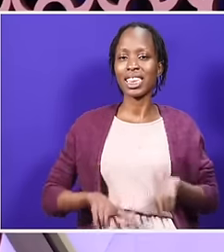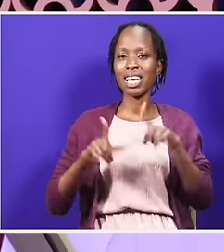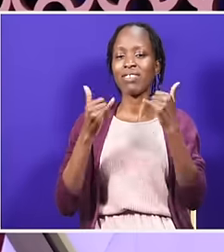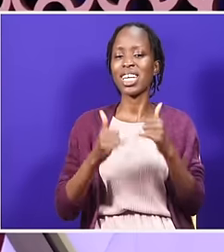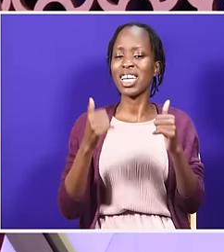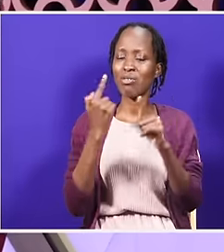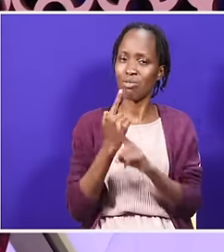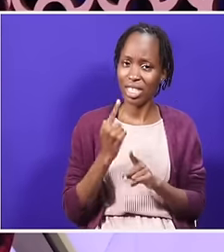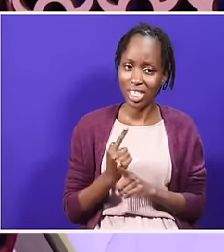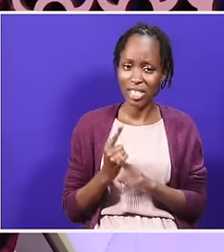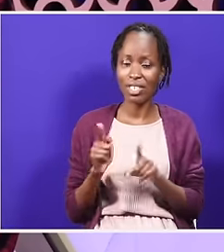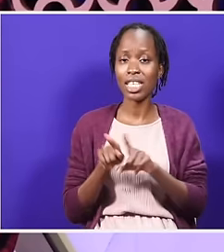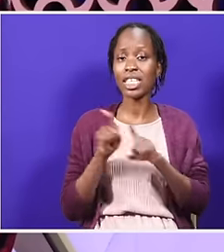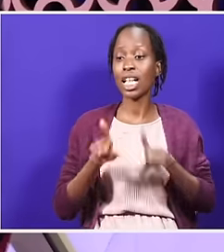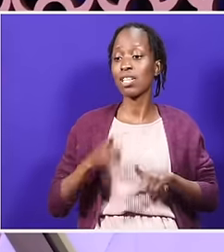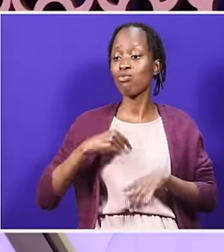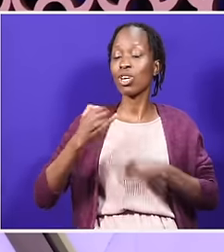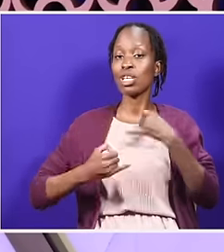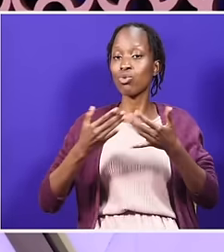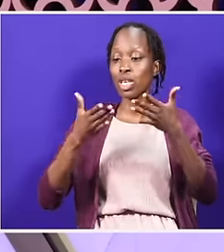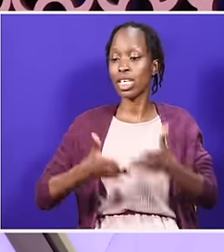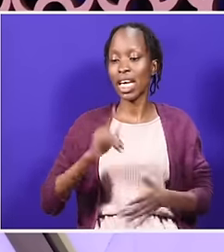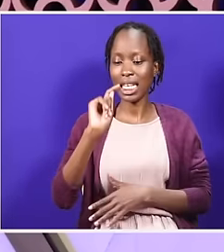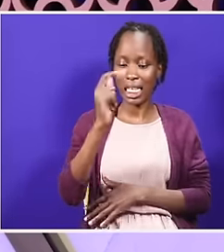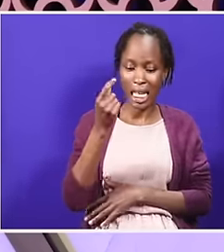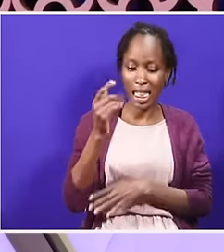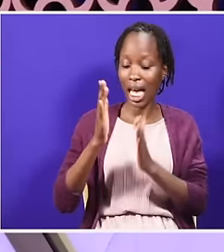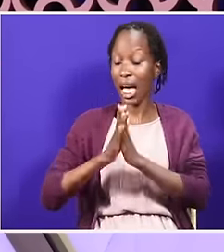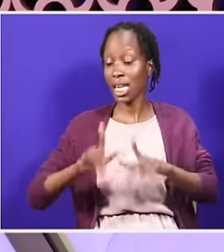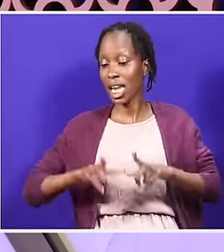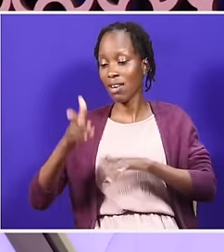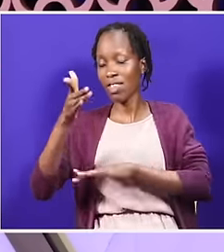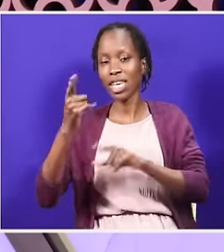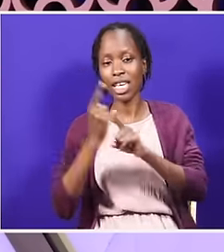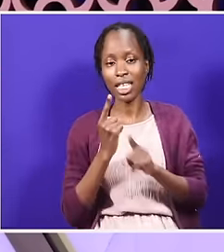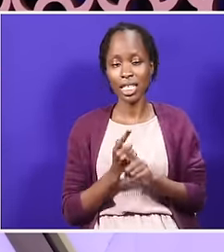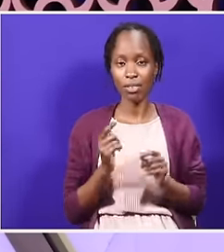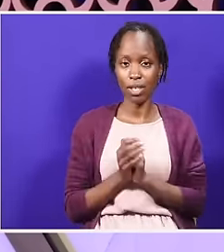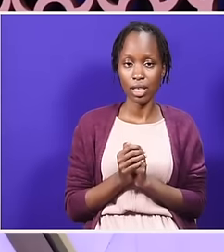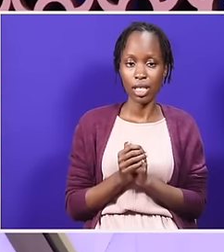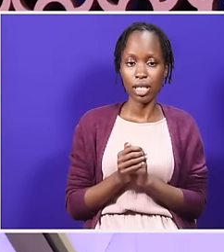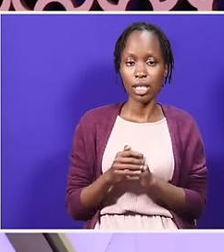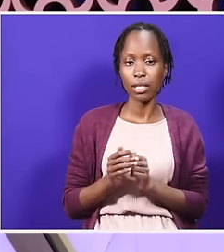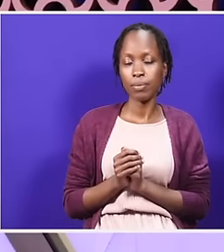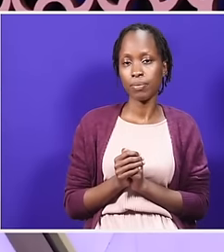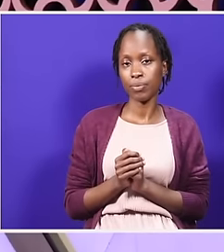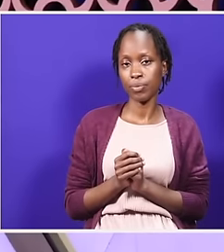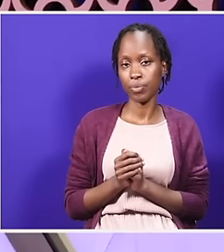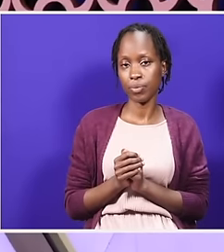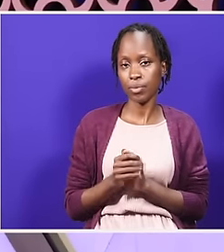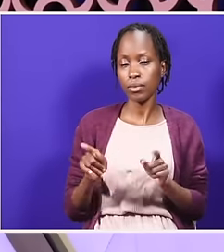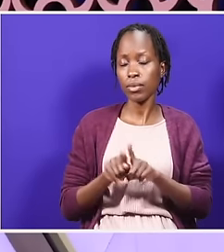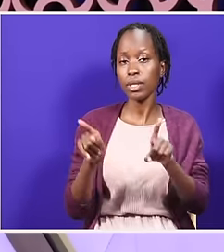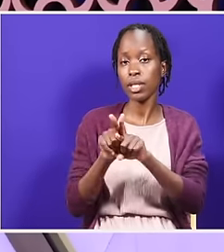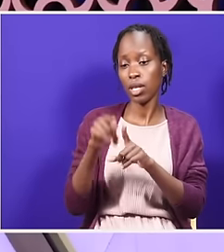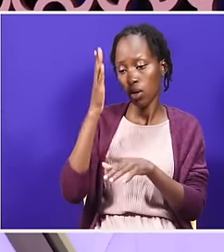different than life we enjoyed here in Kenya. Yes. And Slovakia was a communist country. That's right. And